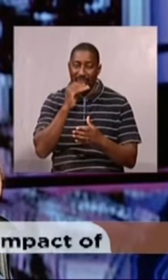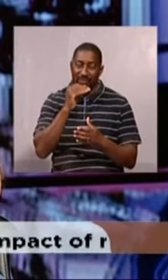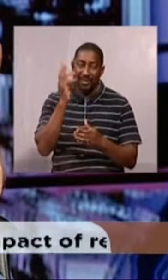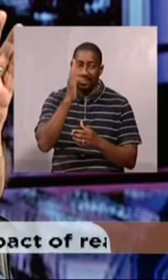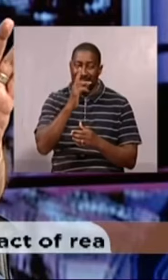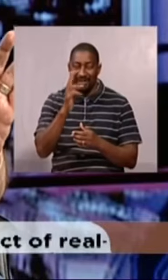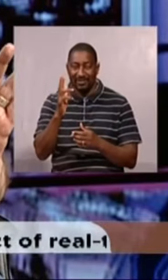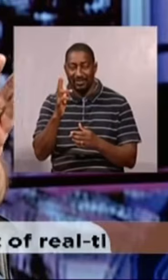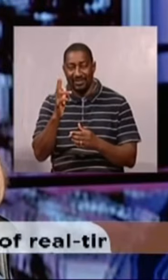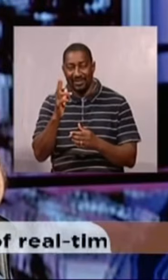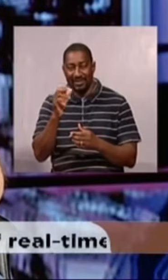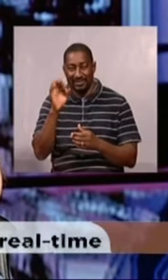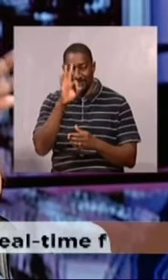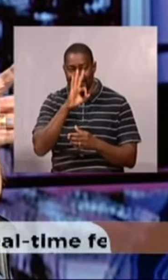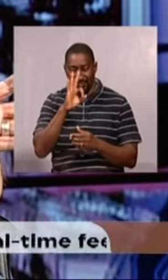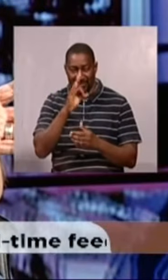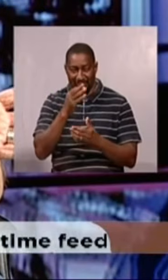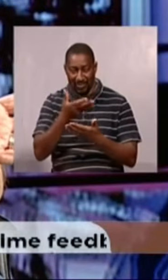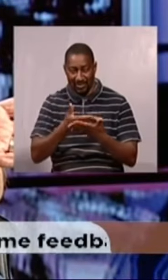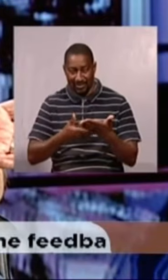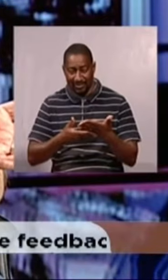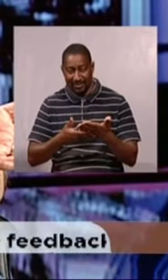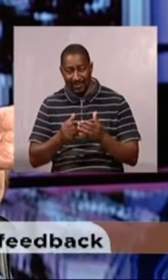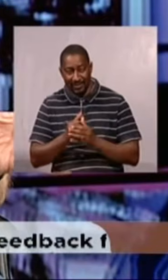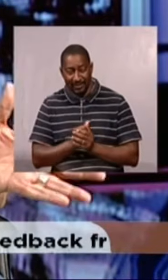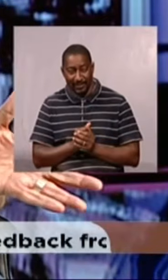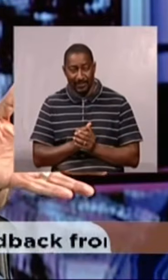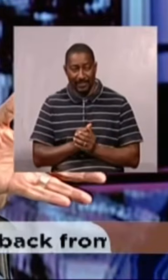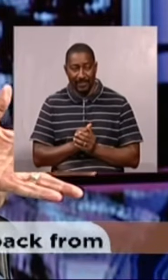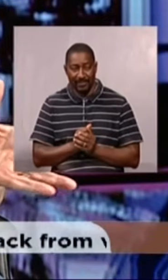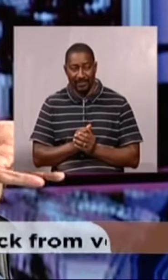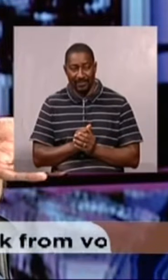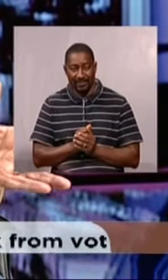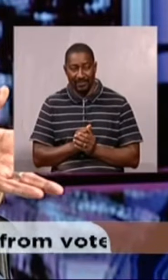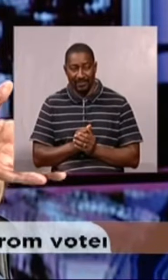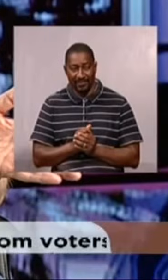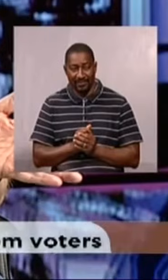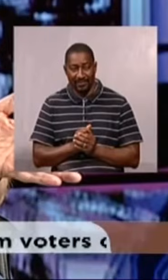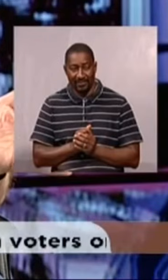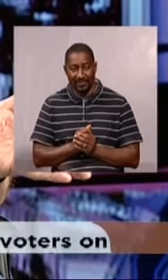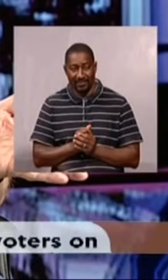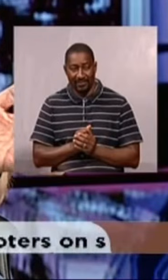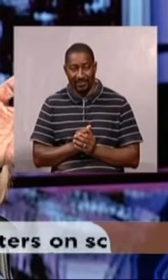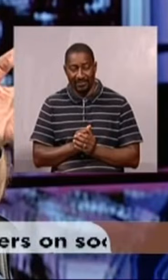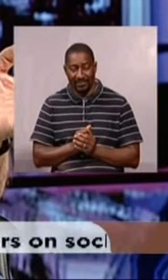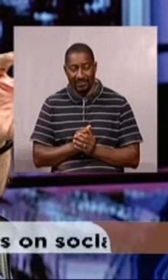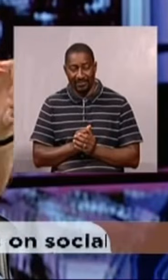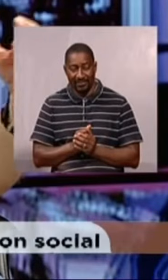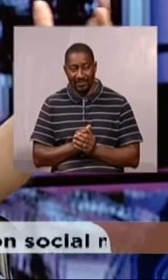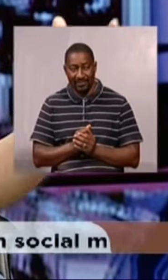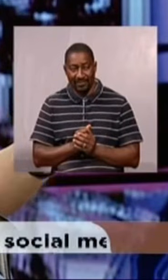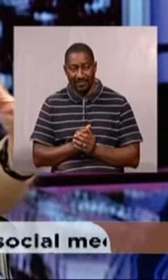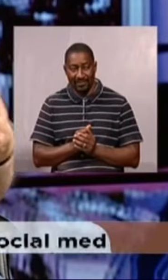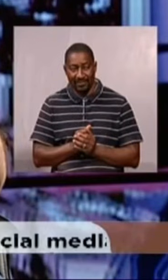some boundaries, I think. And then the digital platforms themselves, I mean, Nupesh knows more about this, but they